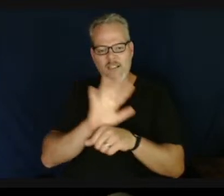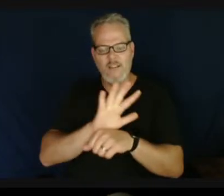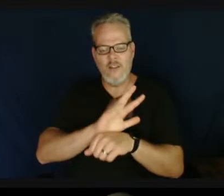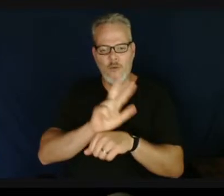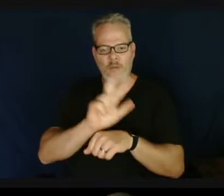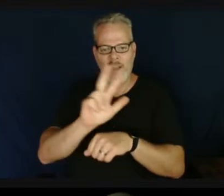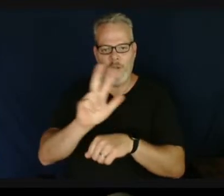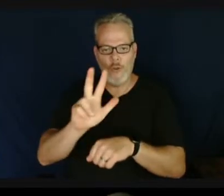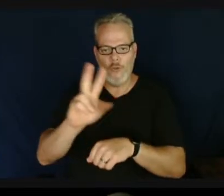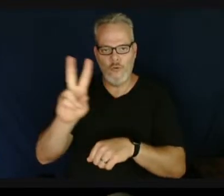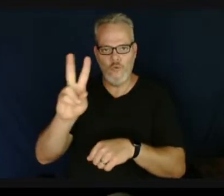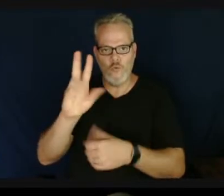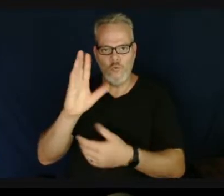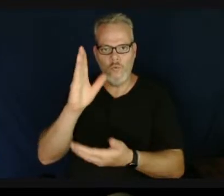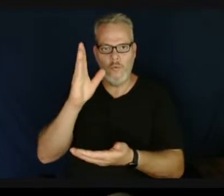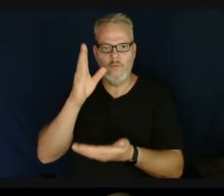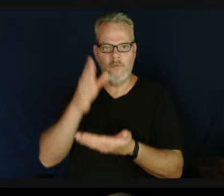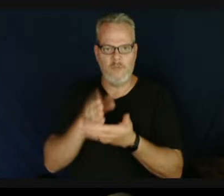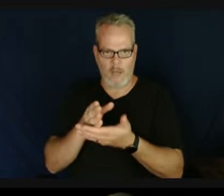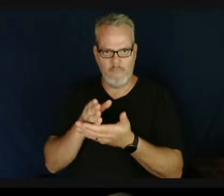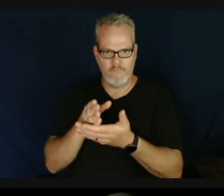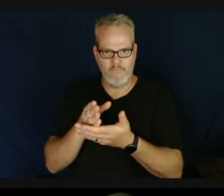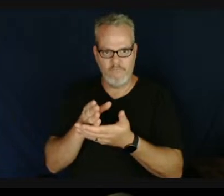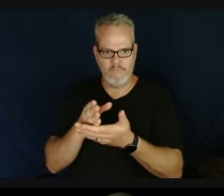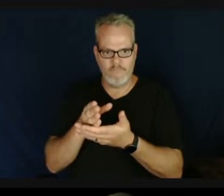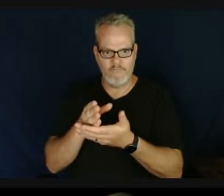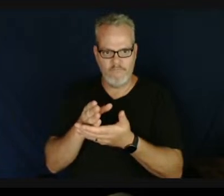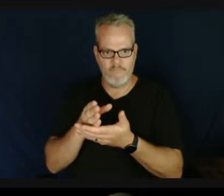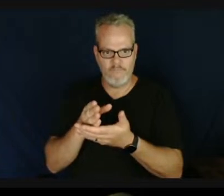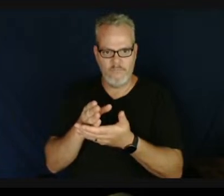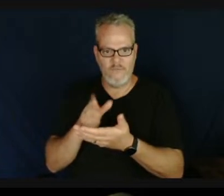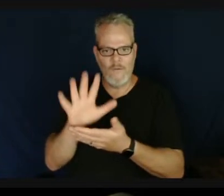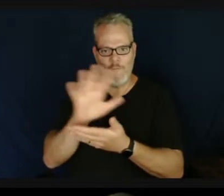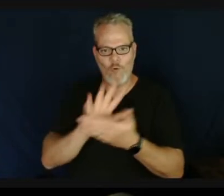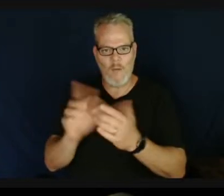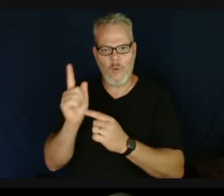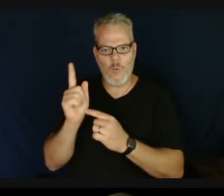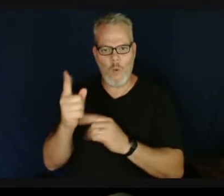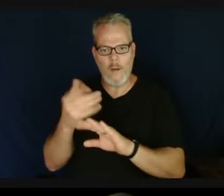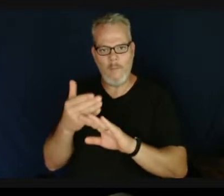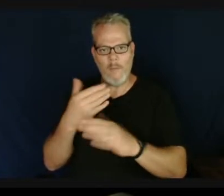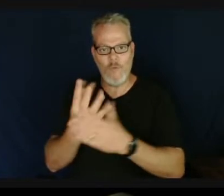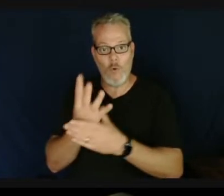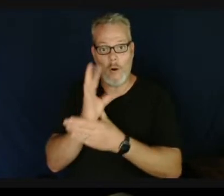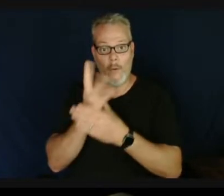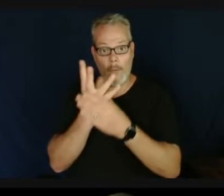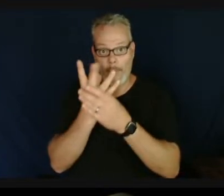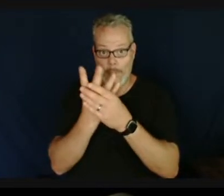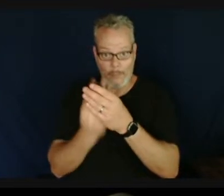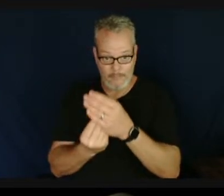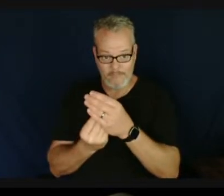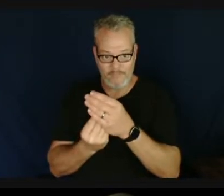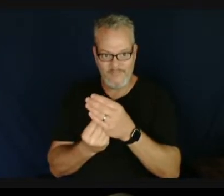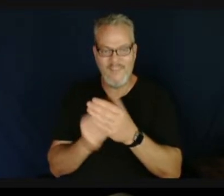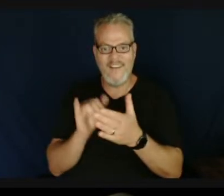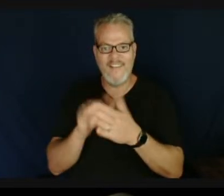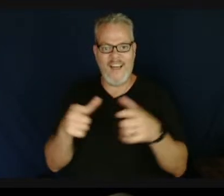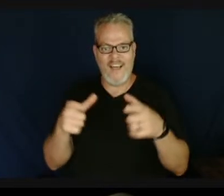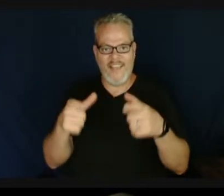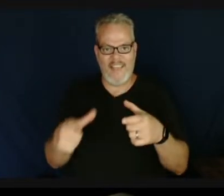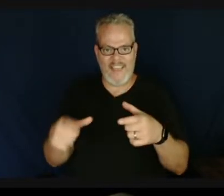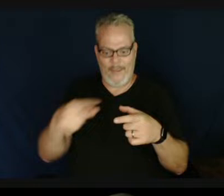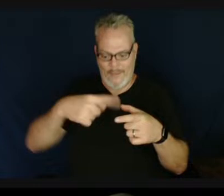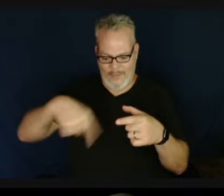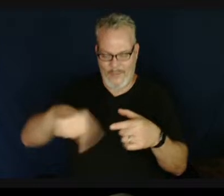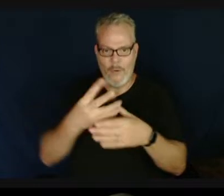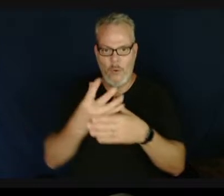p.m., it stopped. For about 1 minute before the fountain died, the lava lake drained back